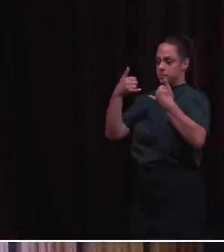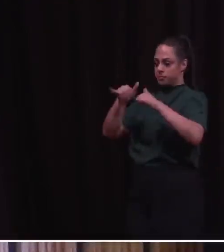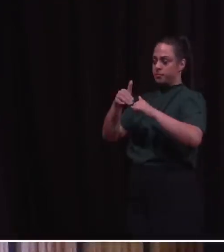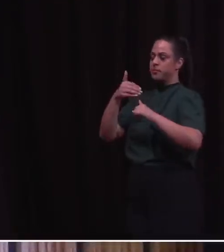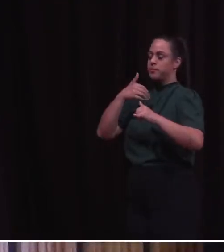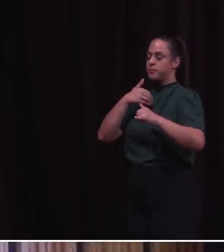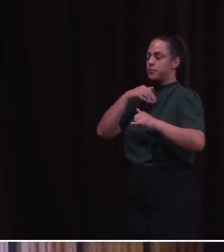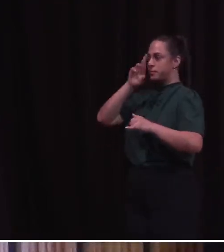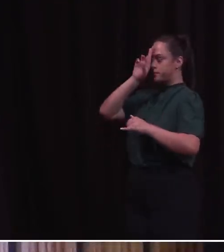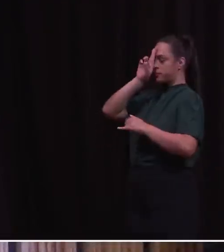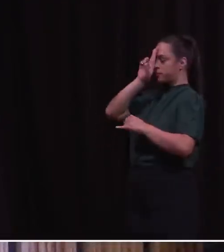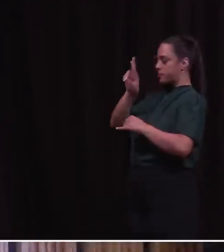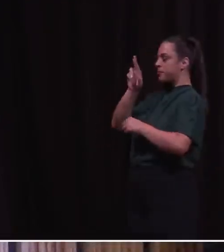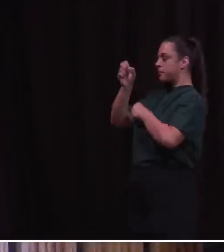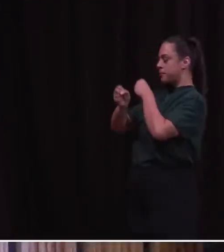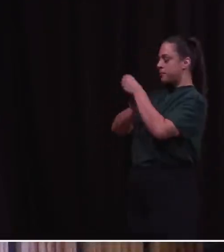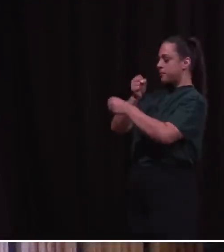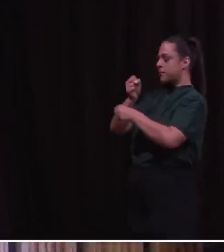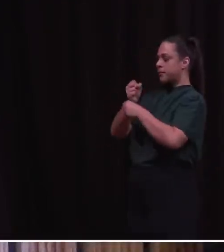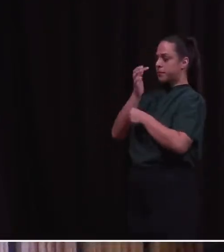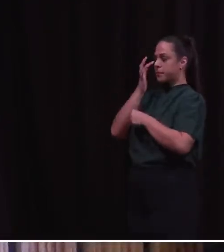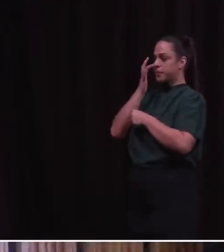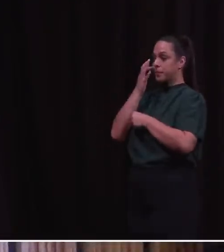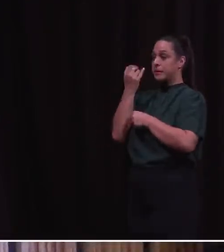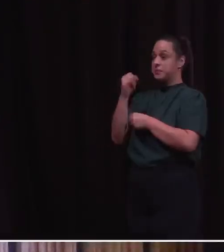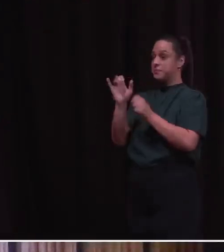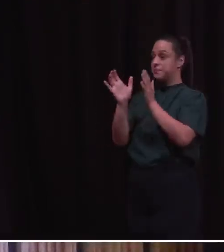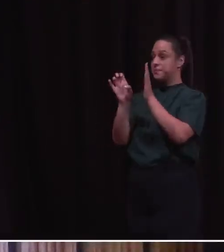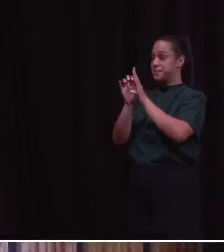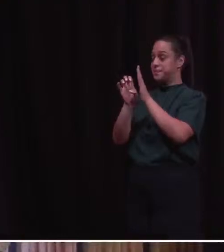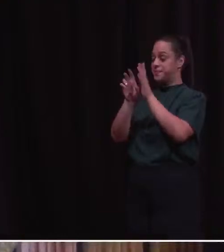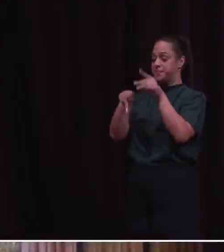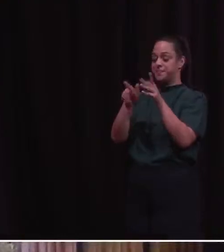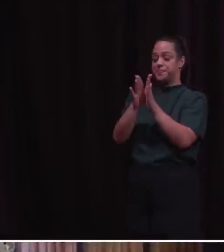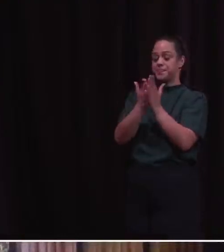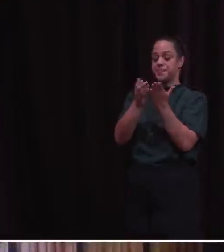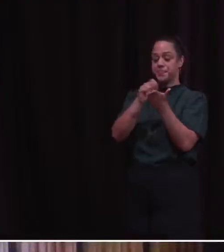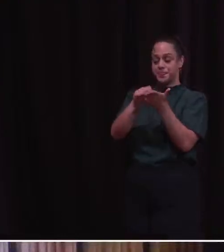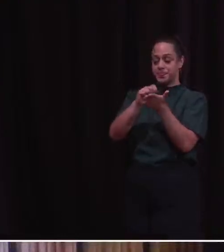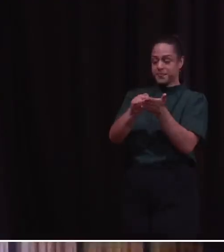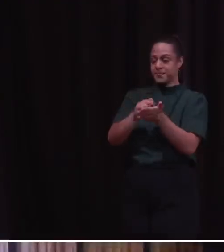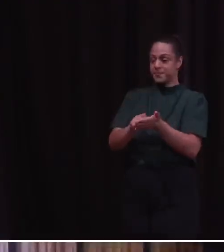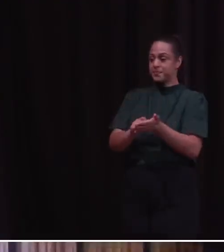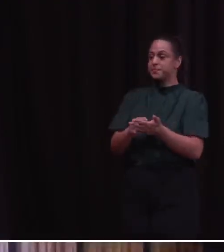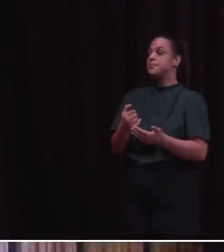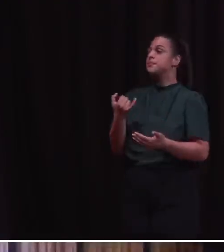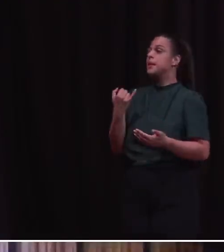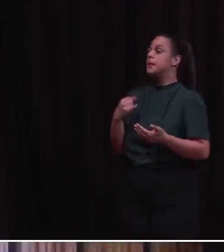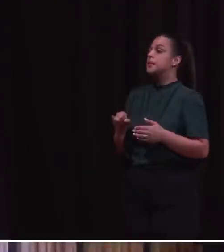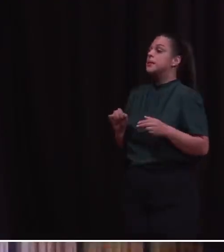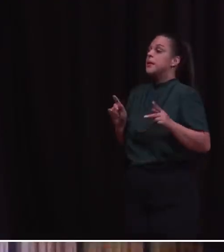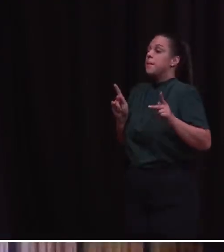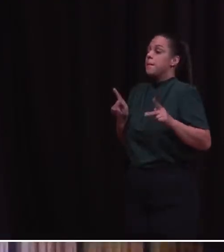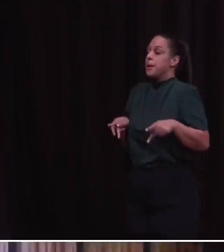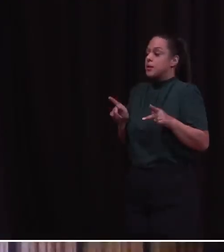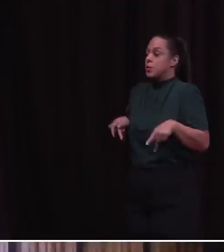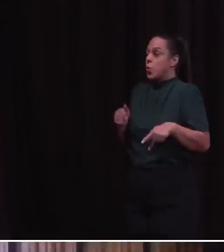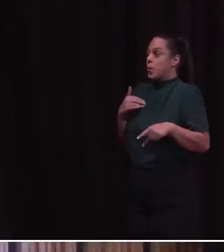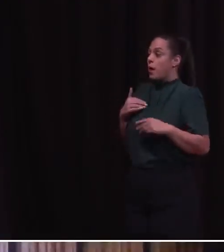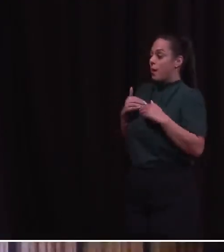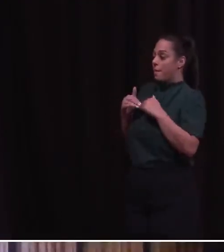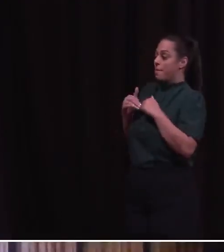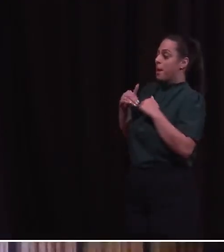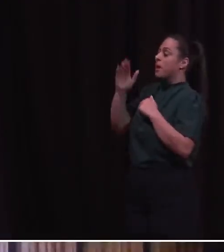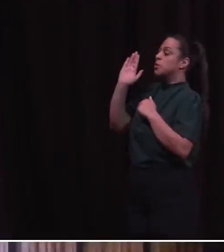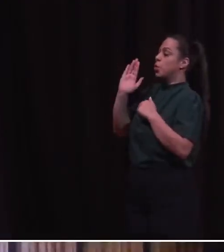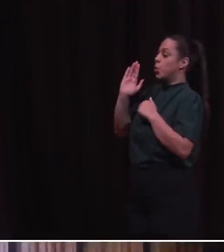text, and this person is the older one, the way I respond is different. From if